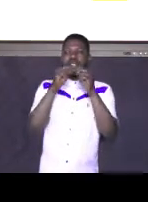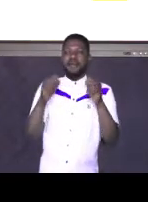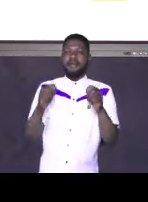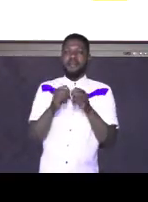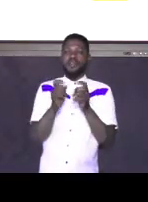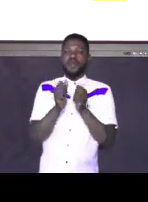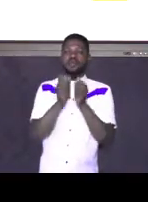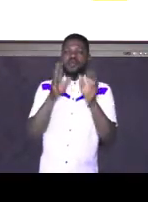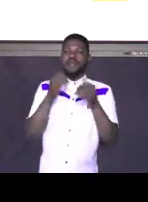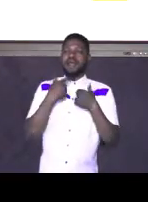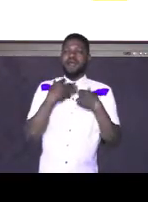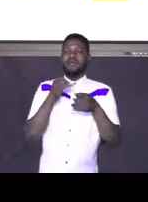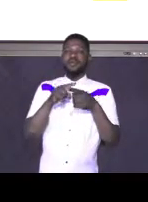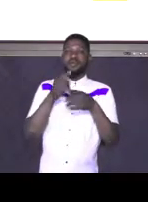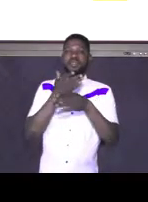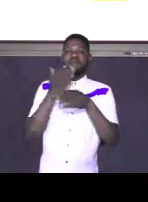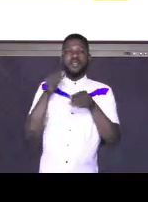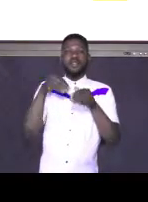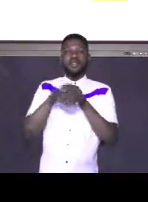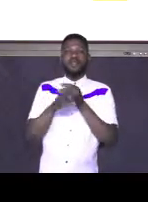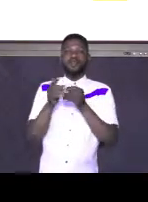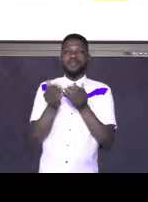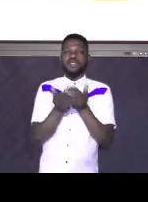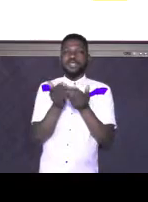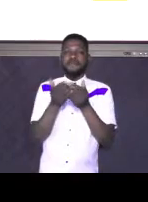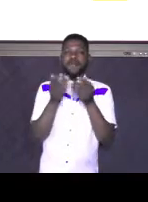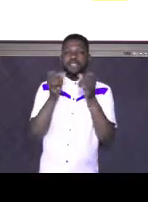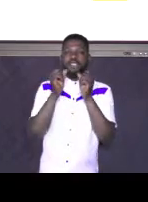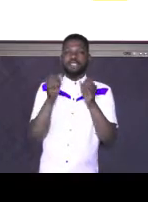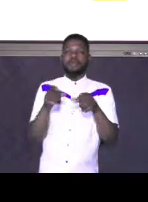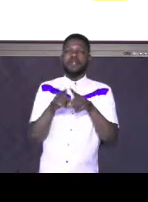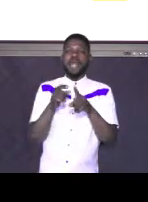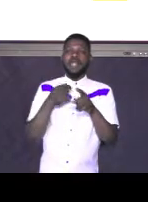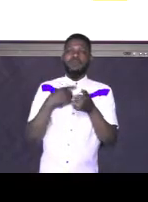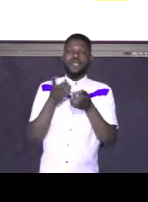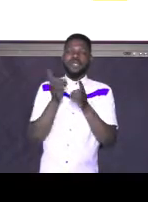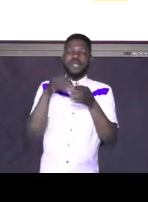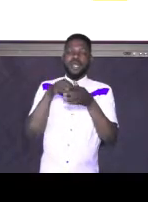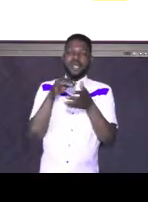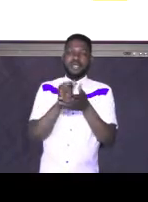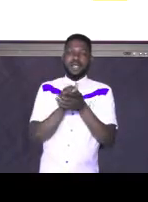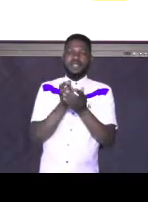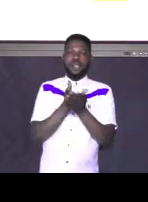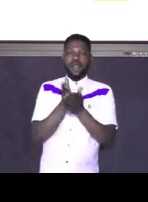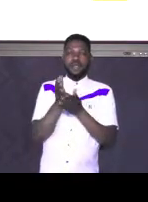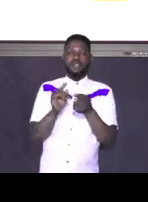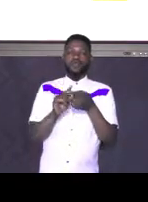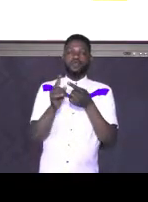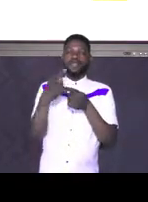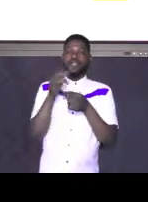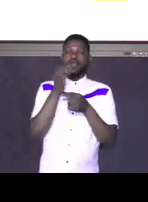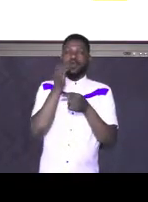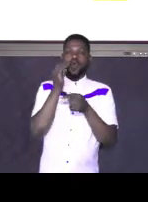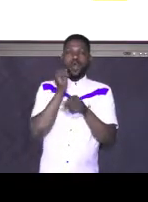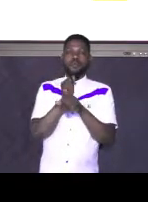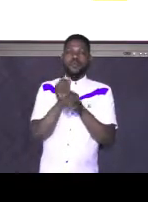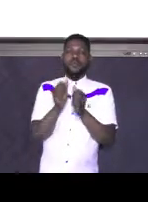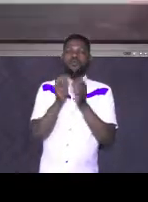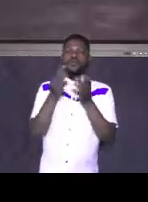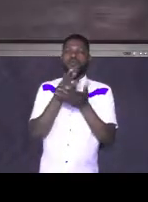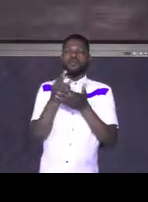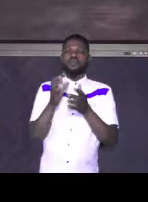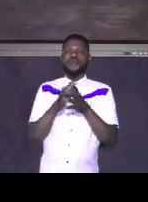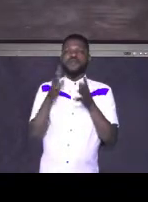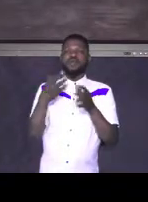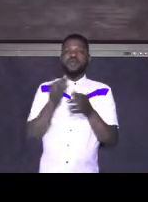trapezoids without having to divide it into simple shapes like we did in that correction to the homework. So